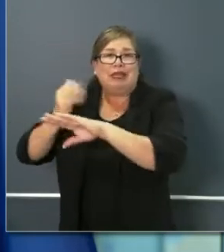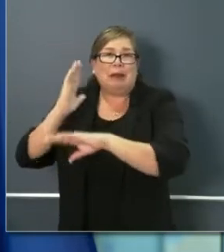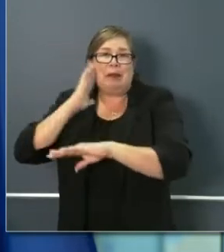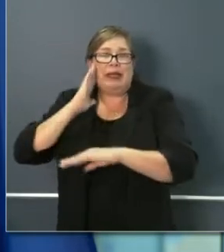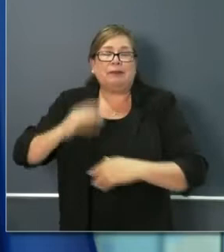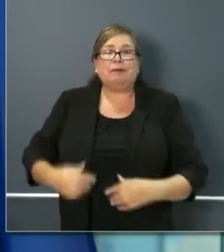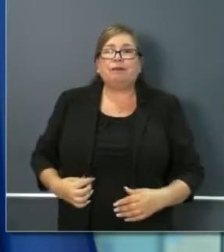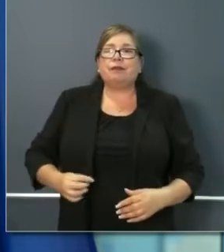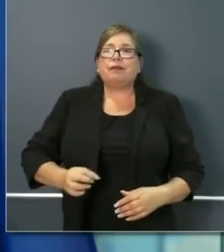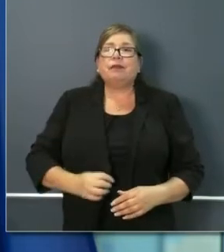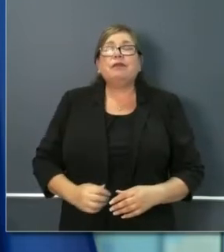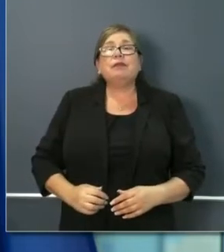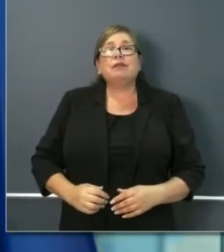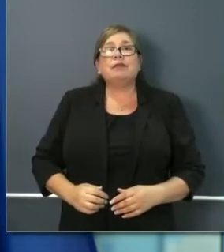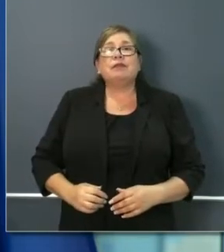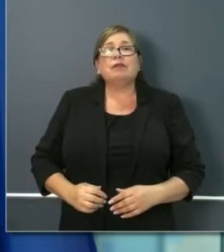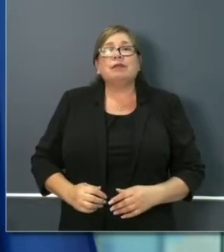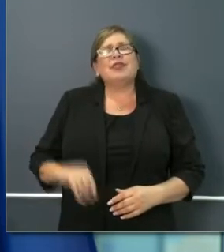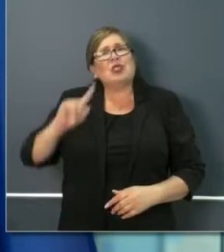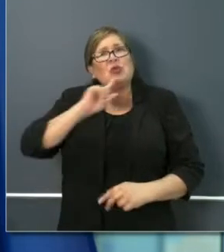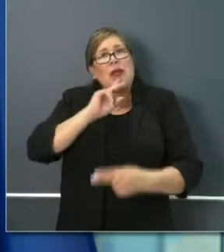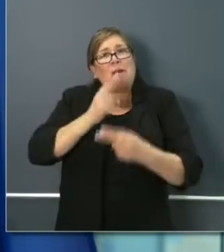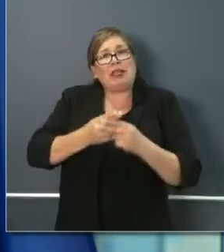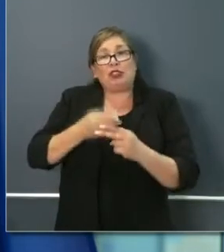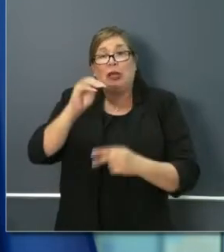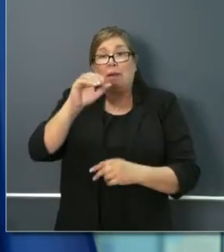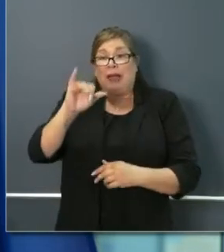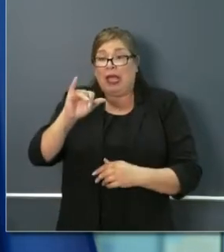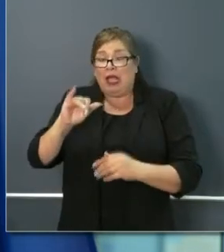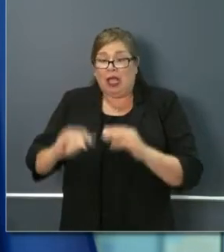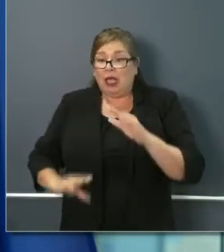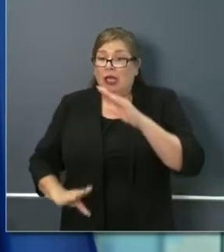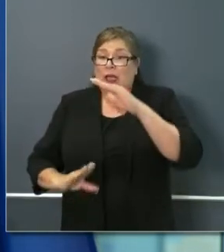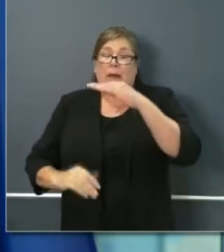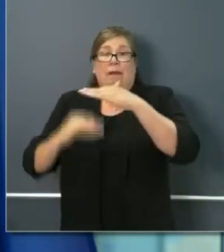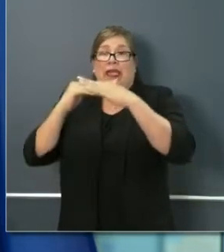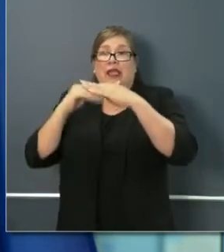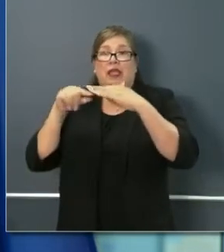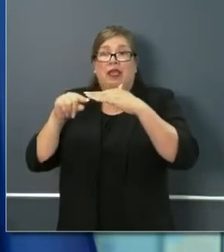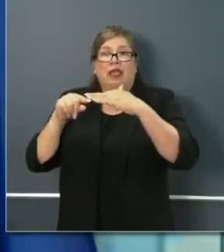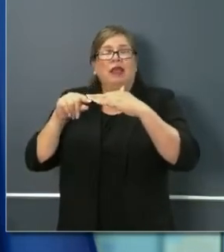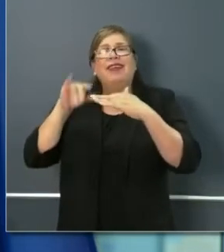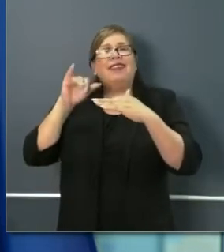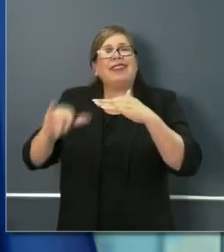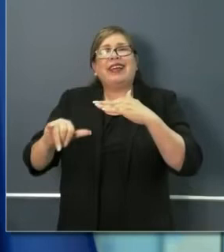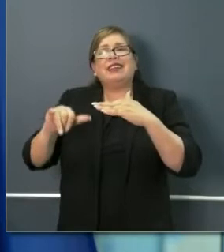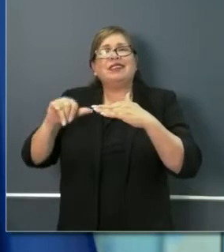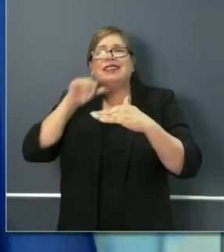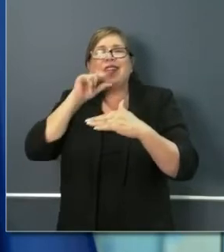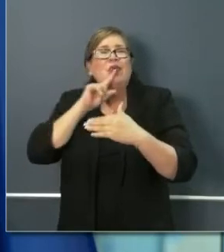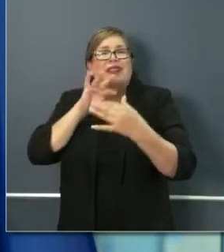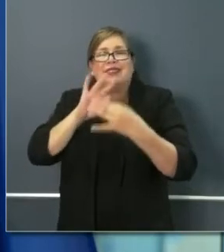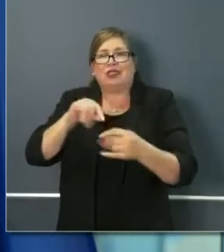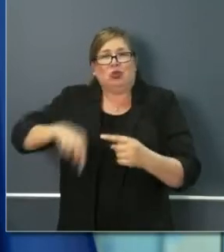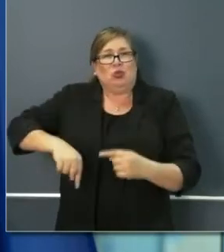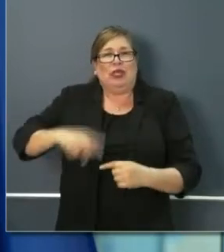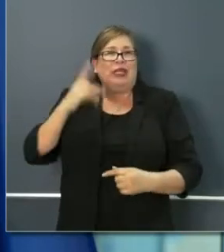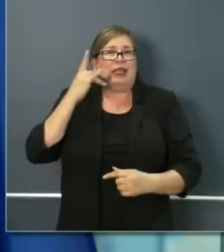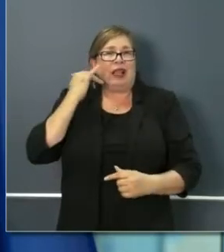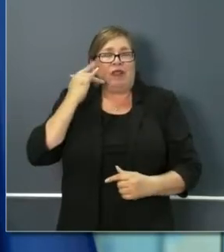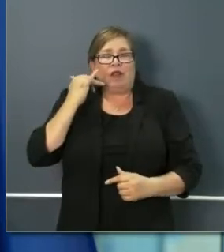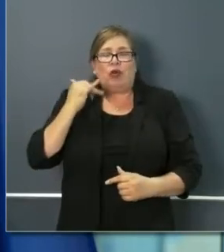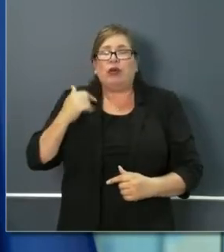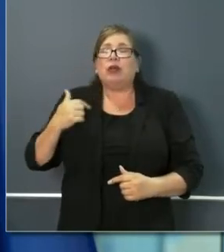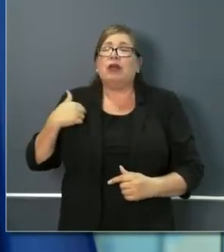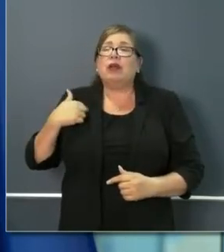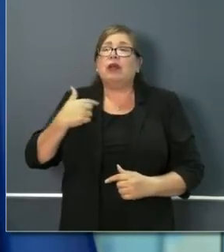reflect California's reality based on our modeling today. We expect that peak, as you suggest, as was mentioned